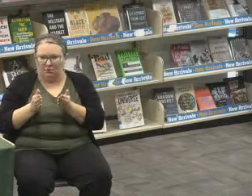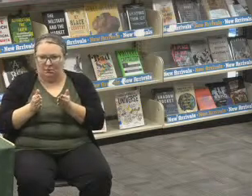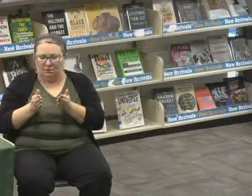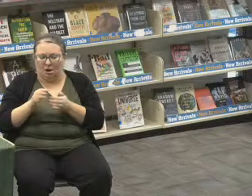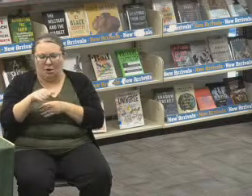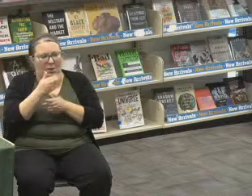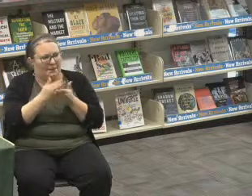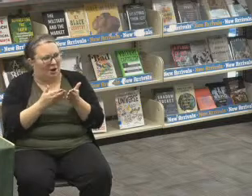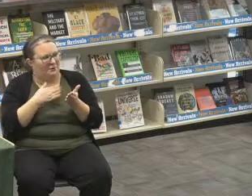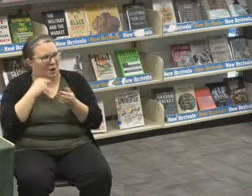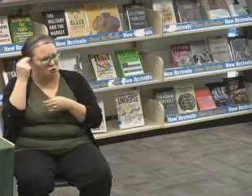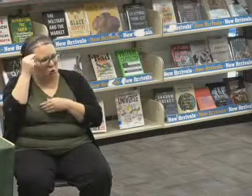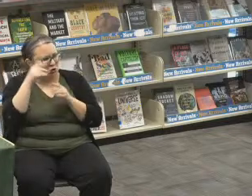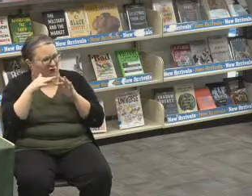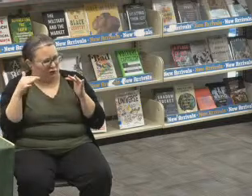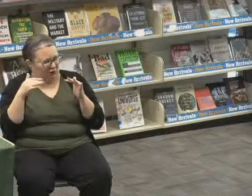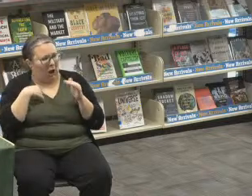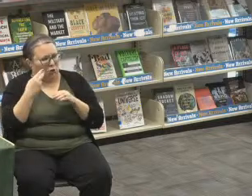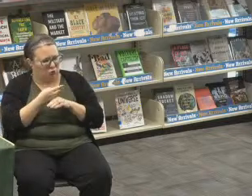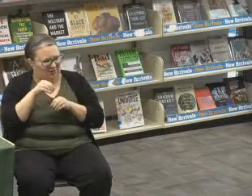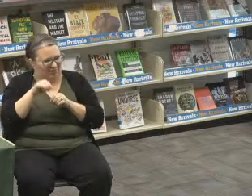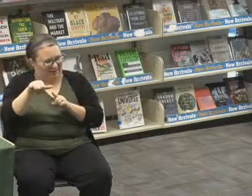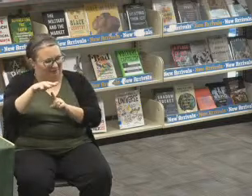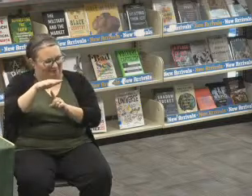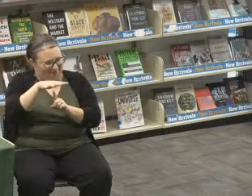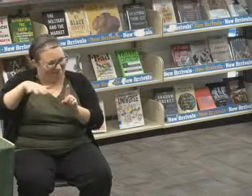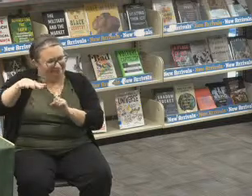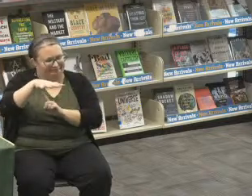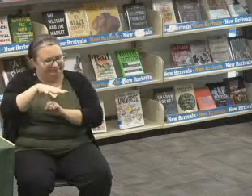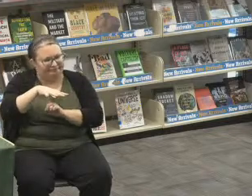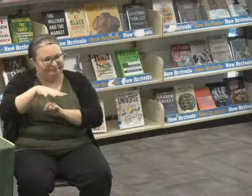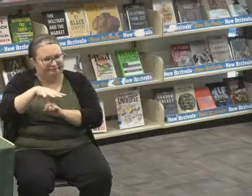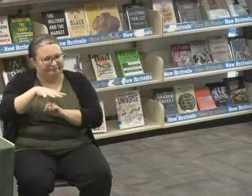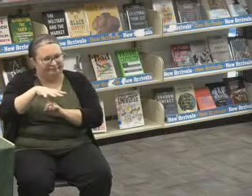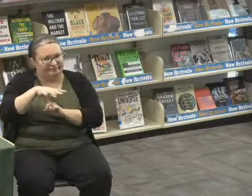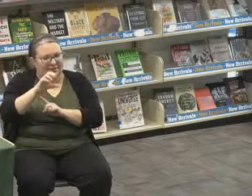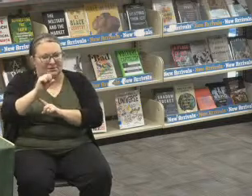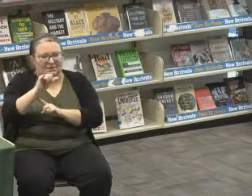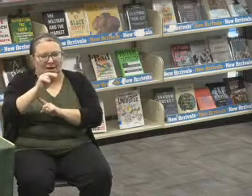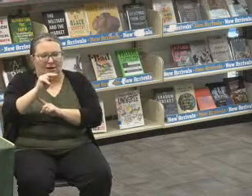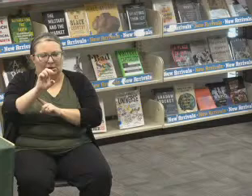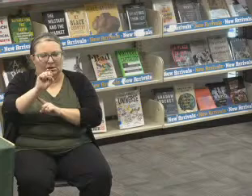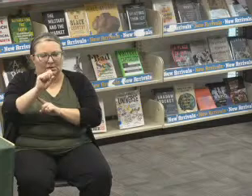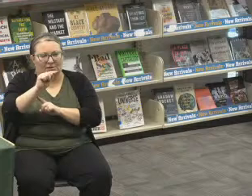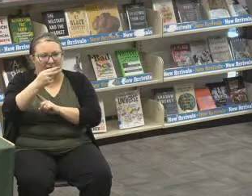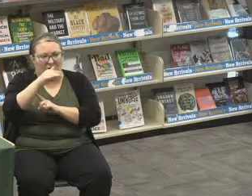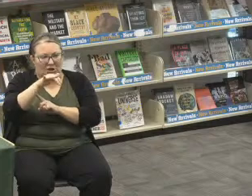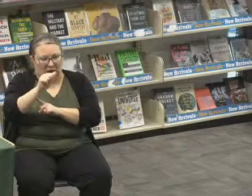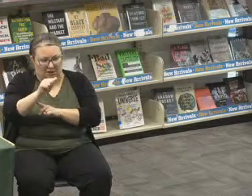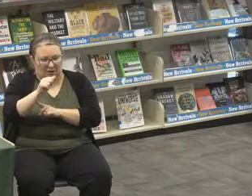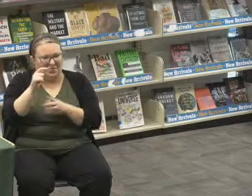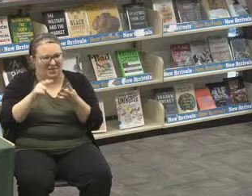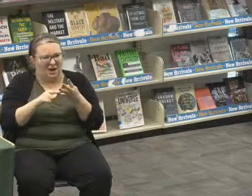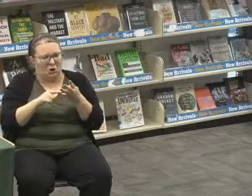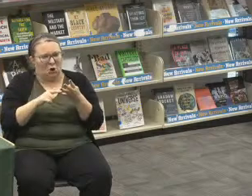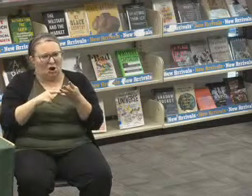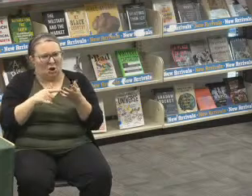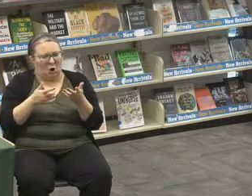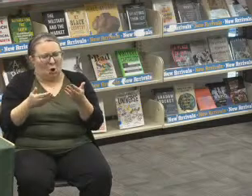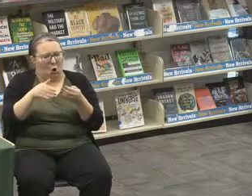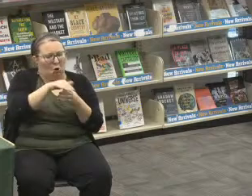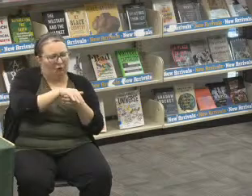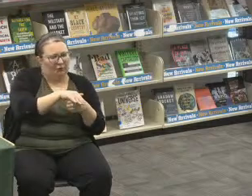another piece of my neurodiversity that I would use within this is synesthesia, which is, like I said, that co-mingling